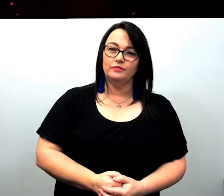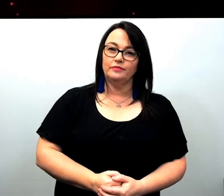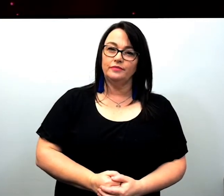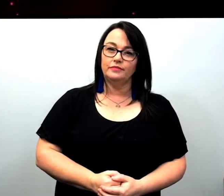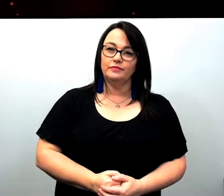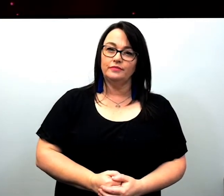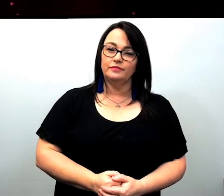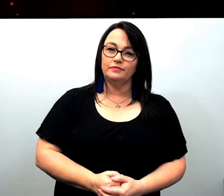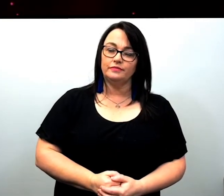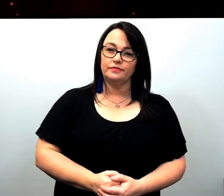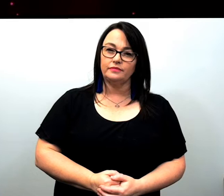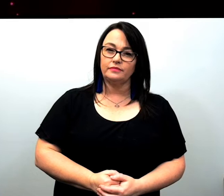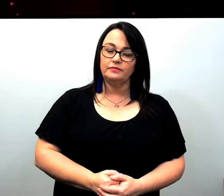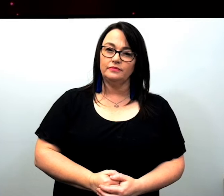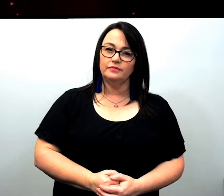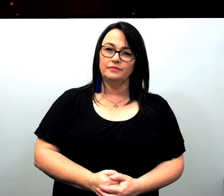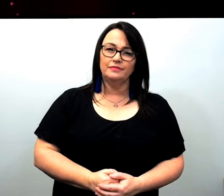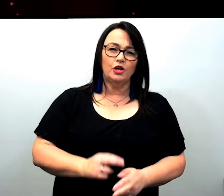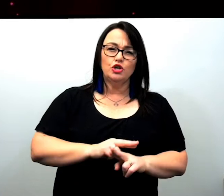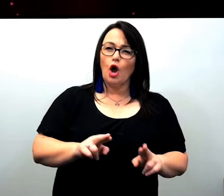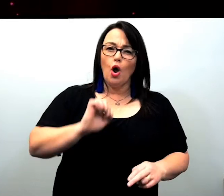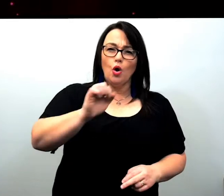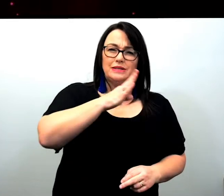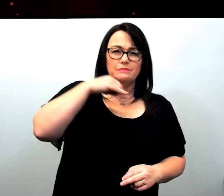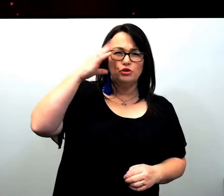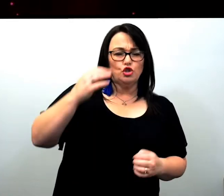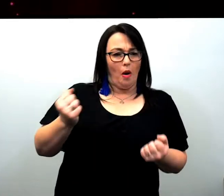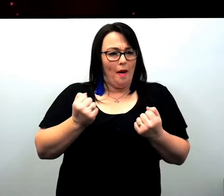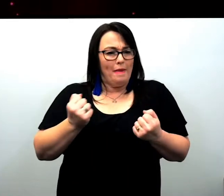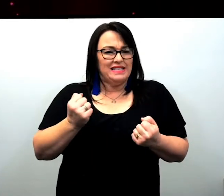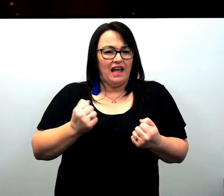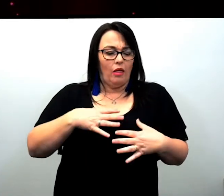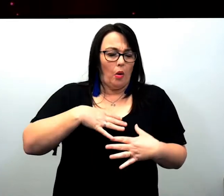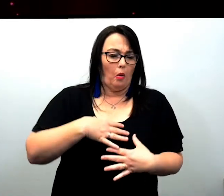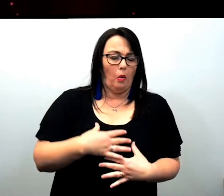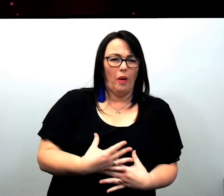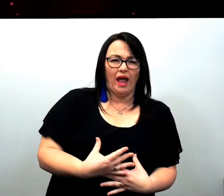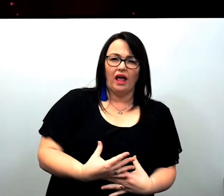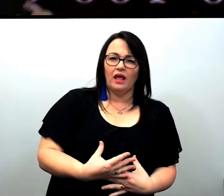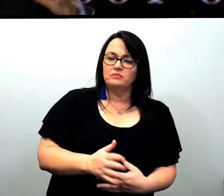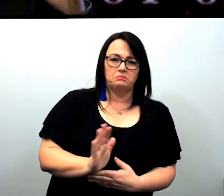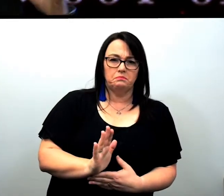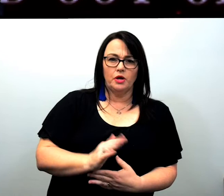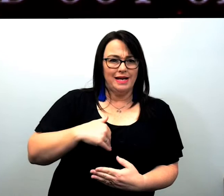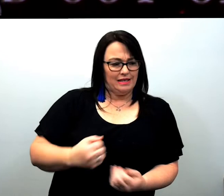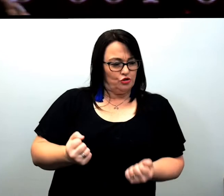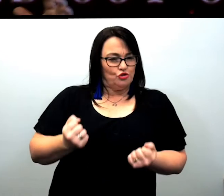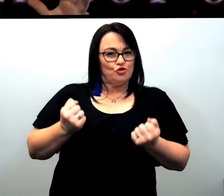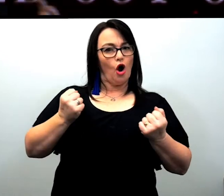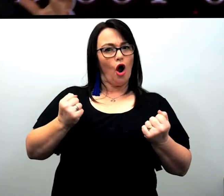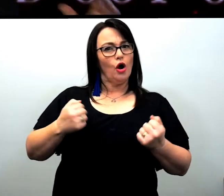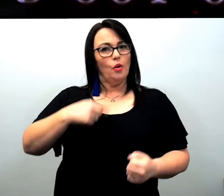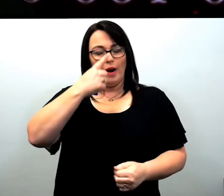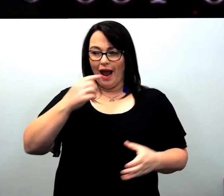don't get in your spiritual atrophy, but get your spiritual muscles ready, because there will be a time where we can come together